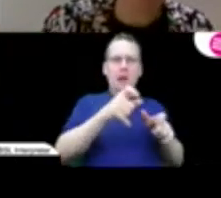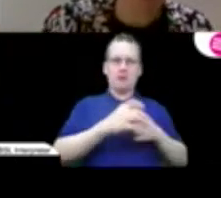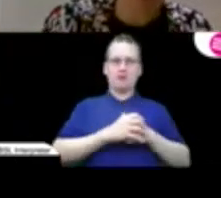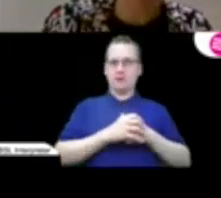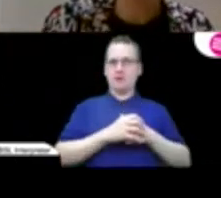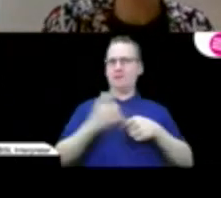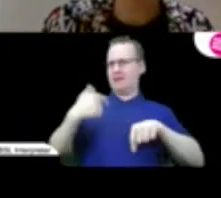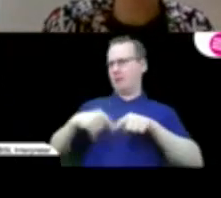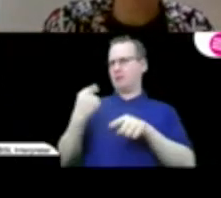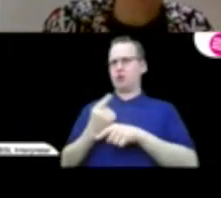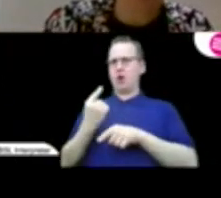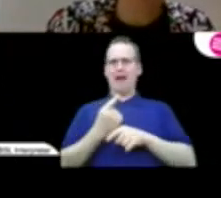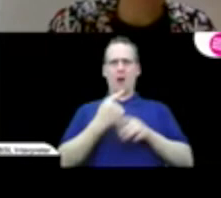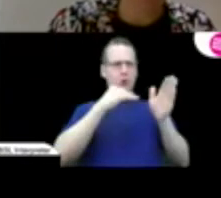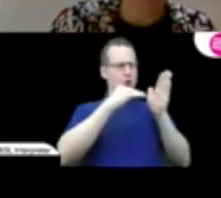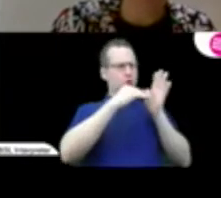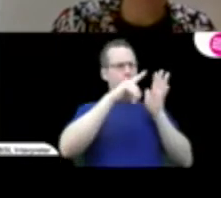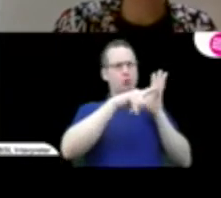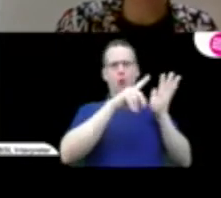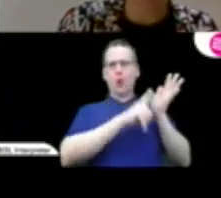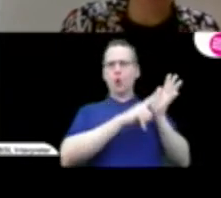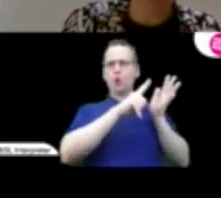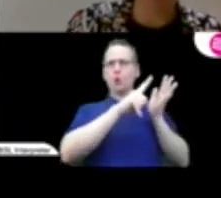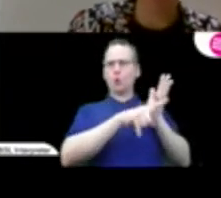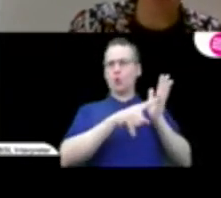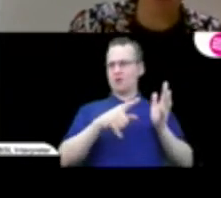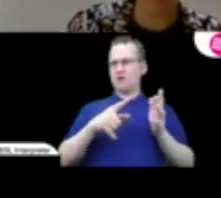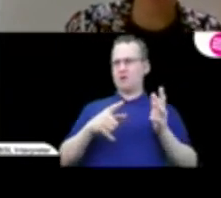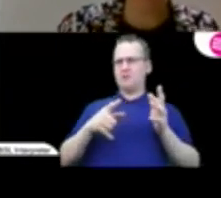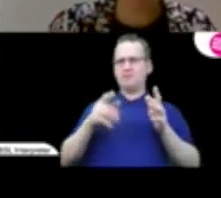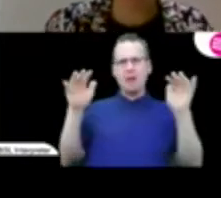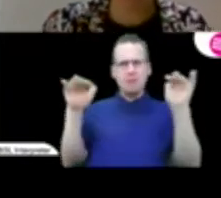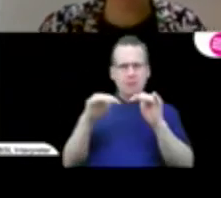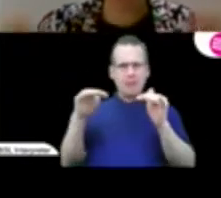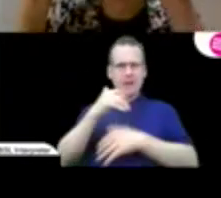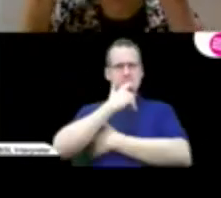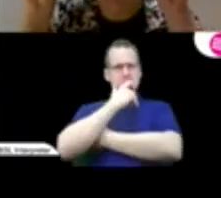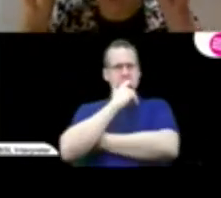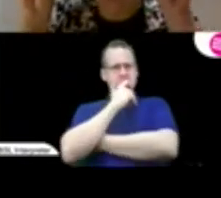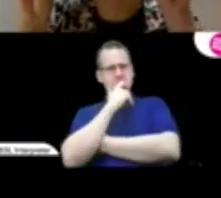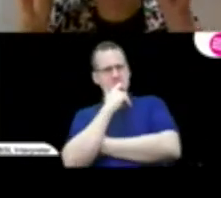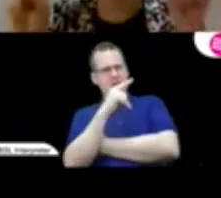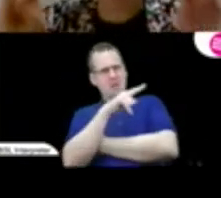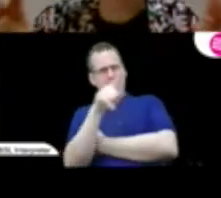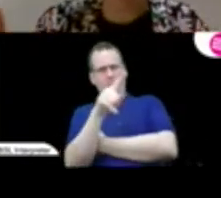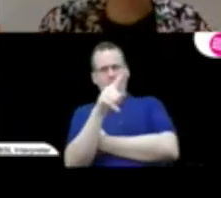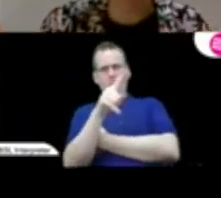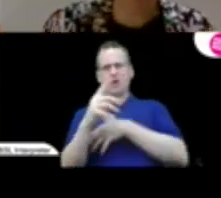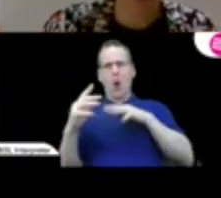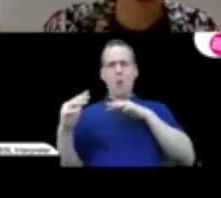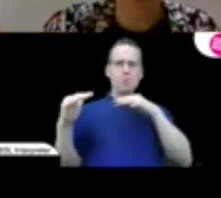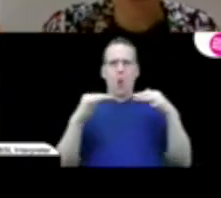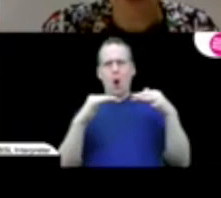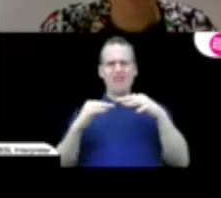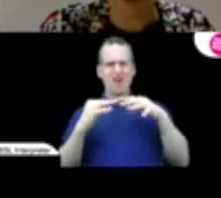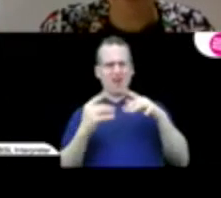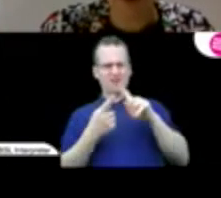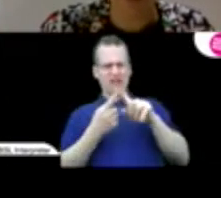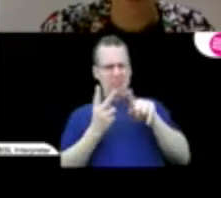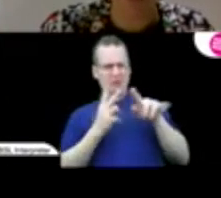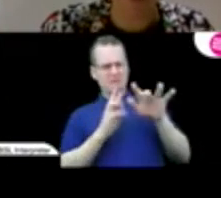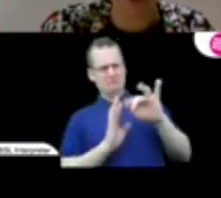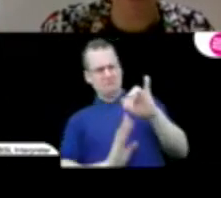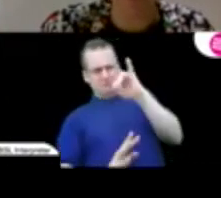developed. The British public were keen to see those fierce warrior savages that they had